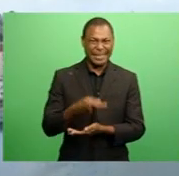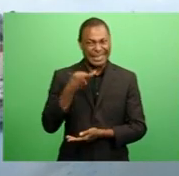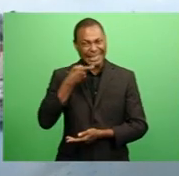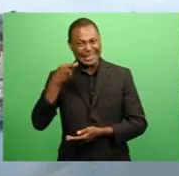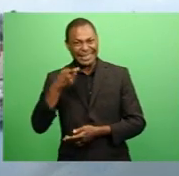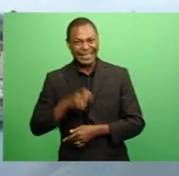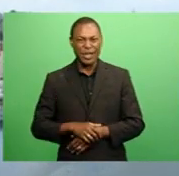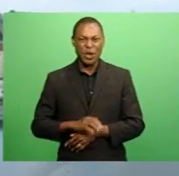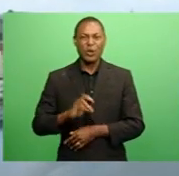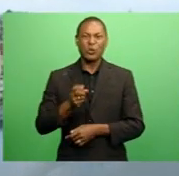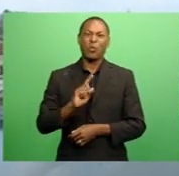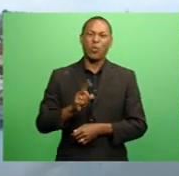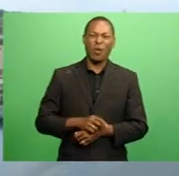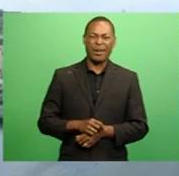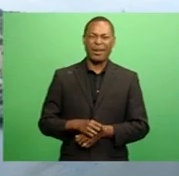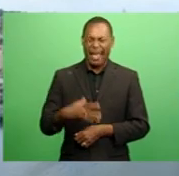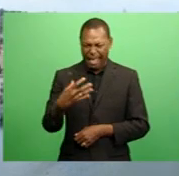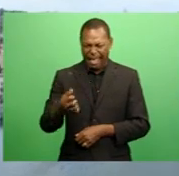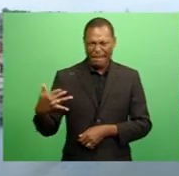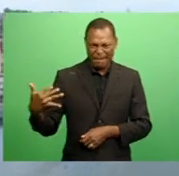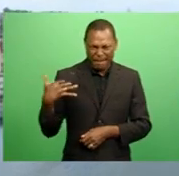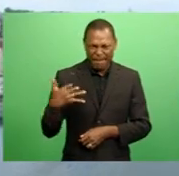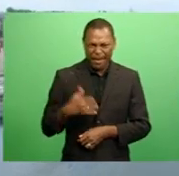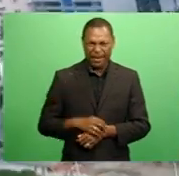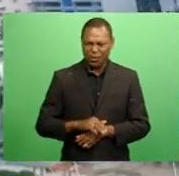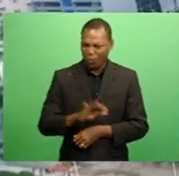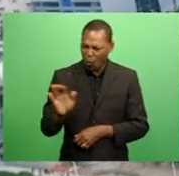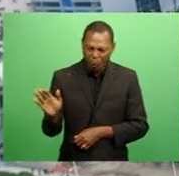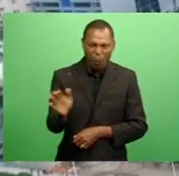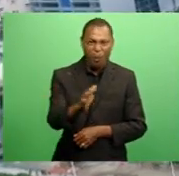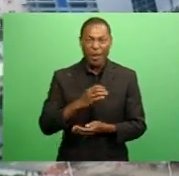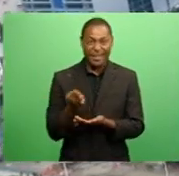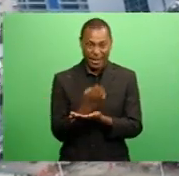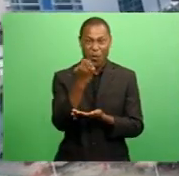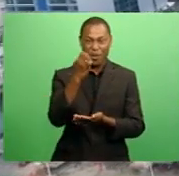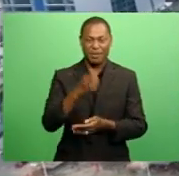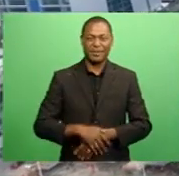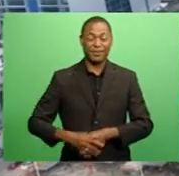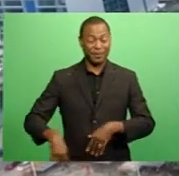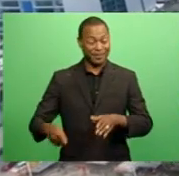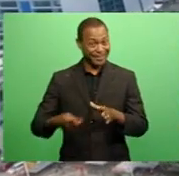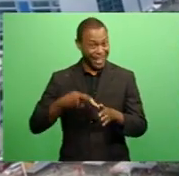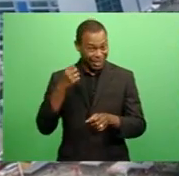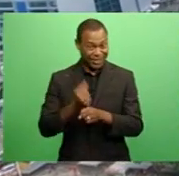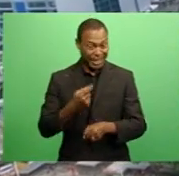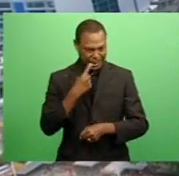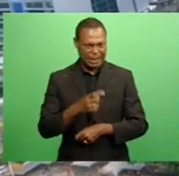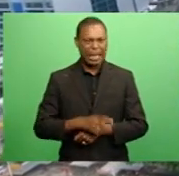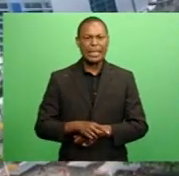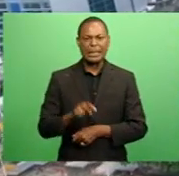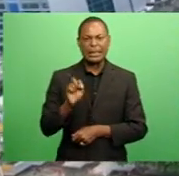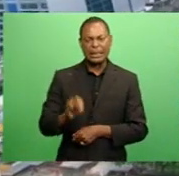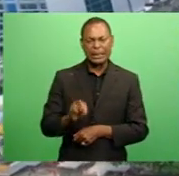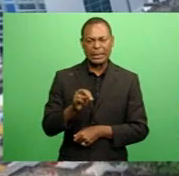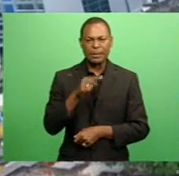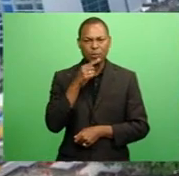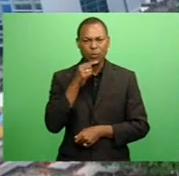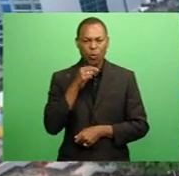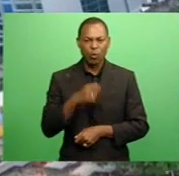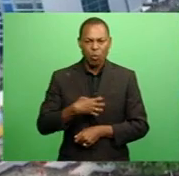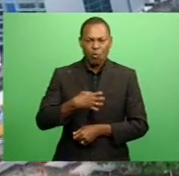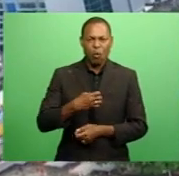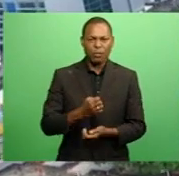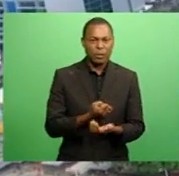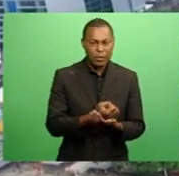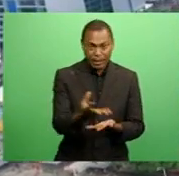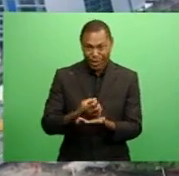a spillover effect. It creates robustness within the economy. Syed Qayyum says they will have to borrow more for their expenditure. The